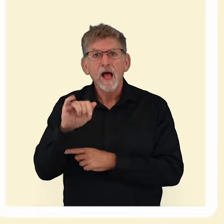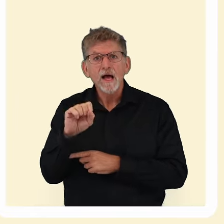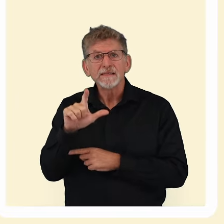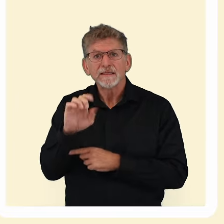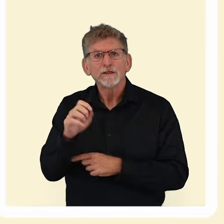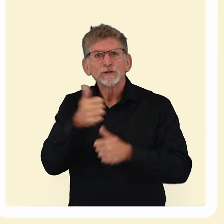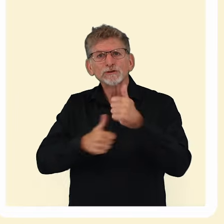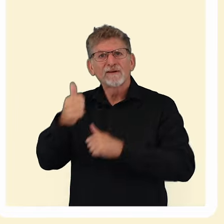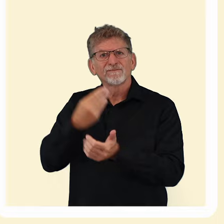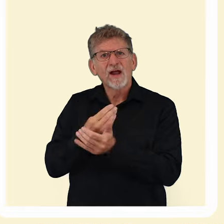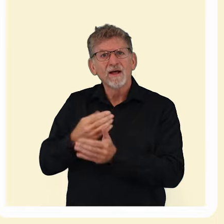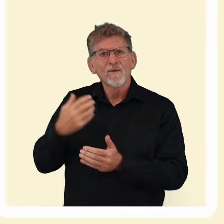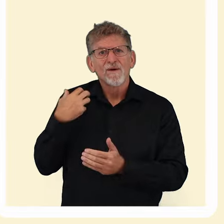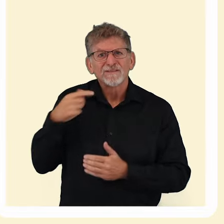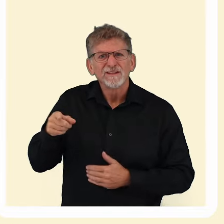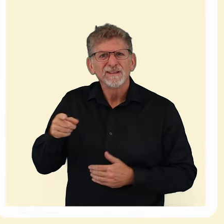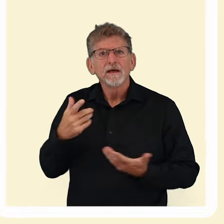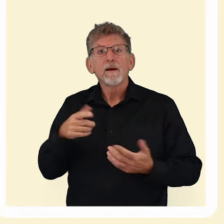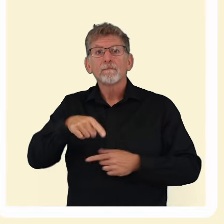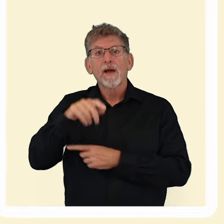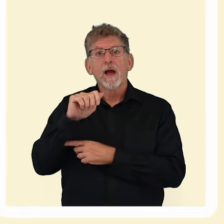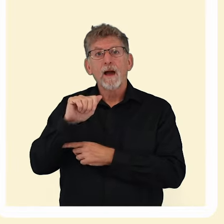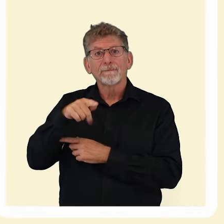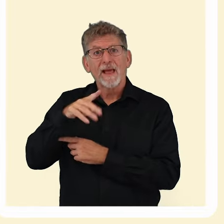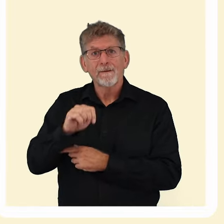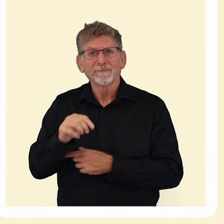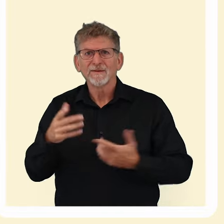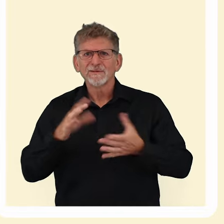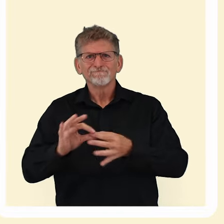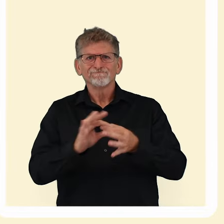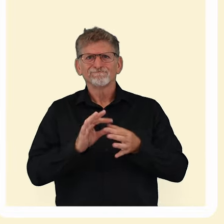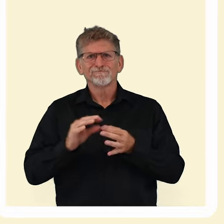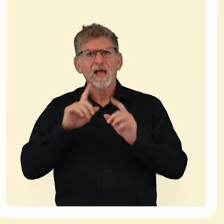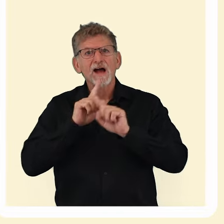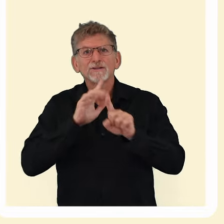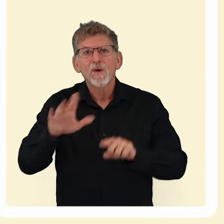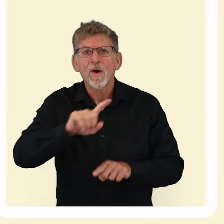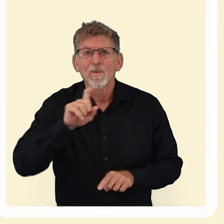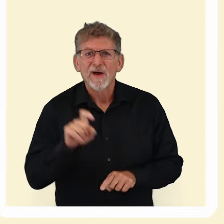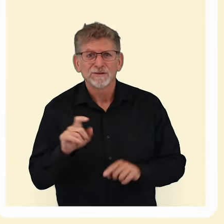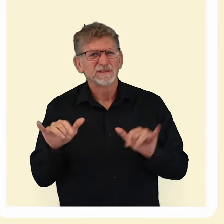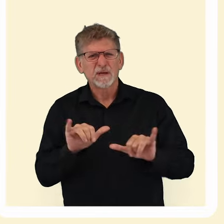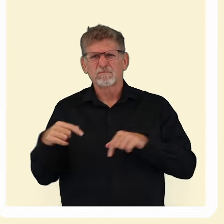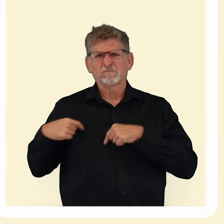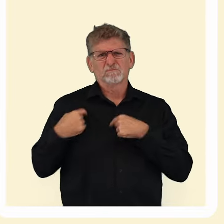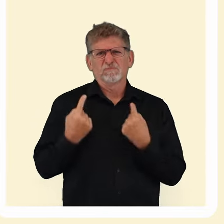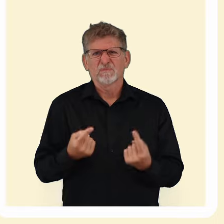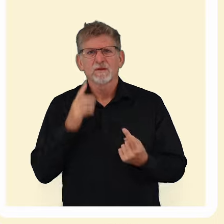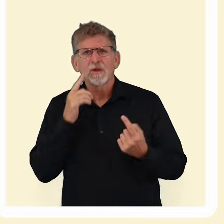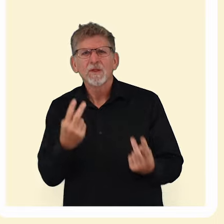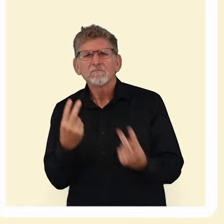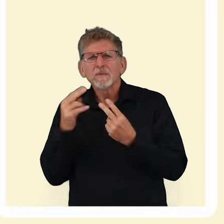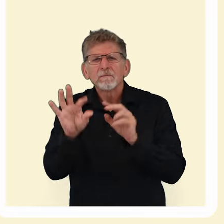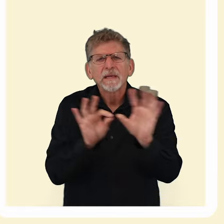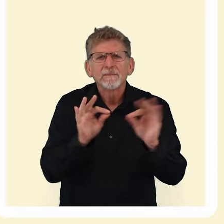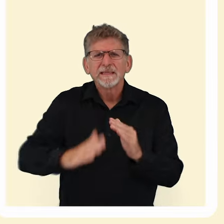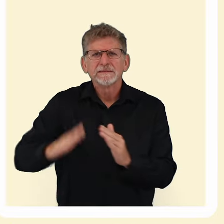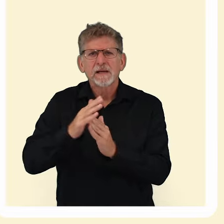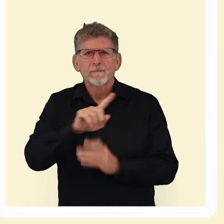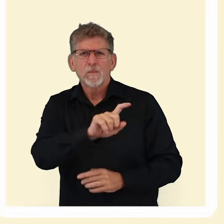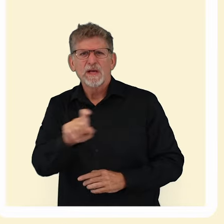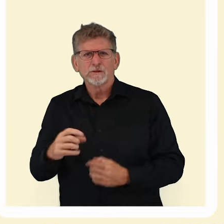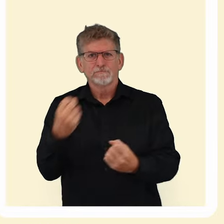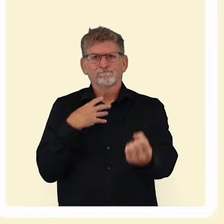as well. So as we've done in years past, we're going to pick some of the top questions that have been sent in to us by email and answer them during this APM.